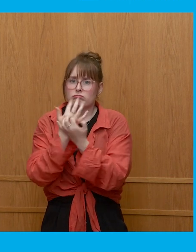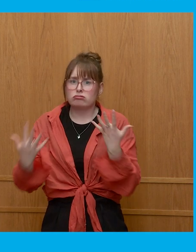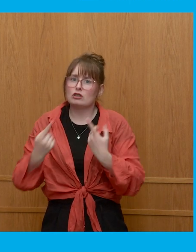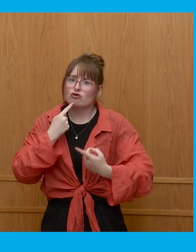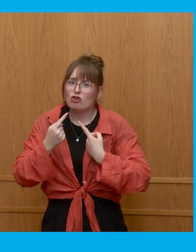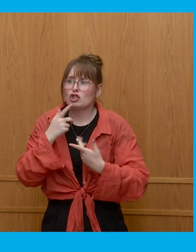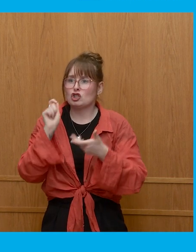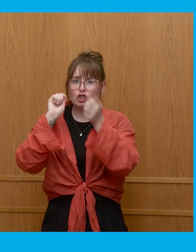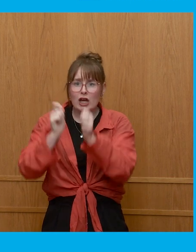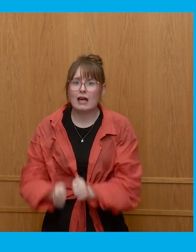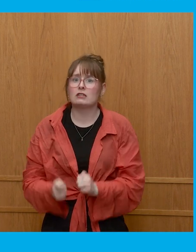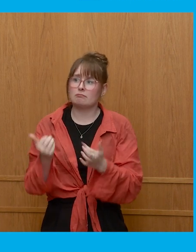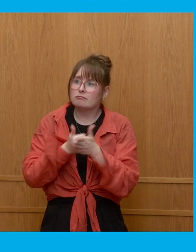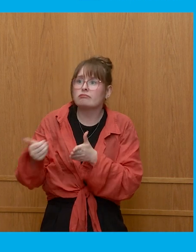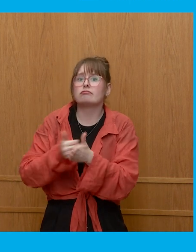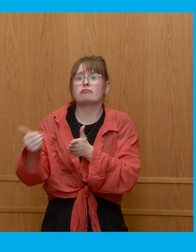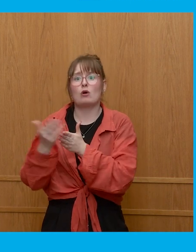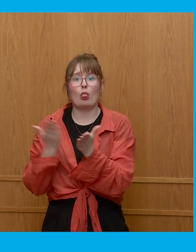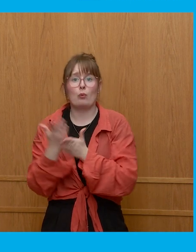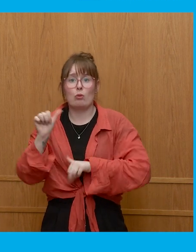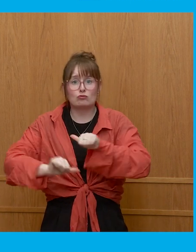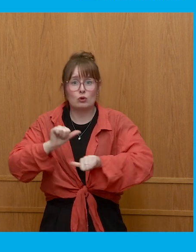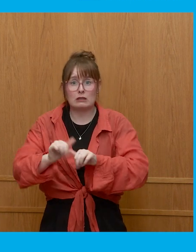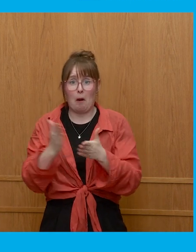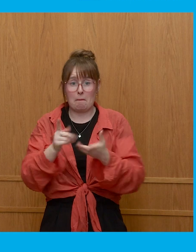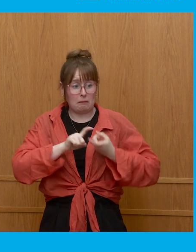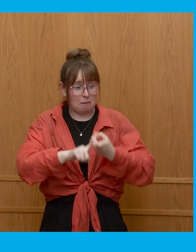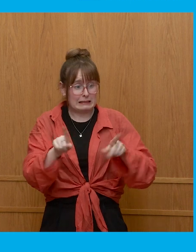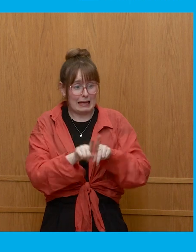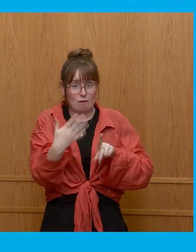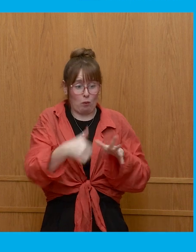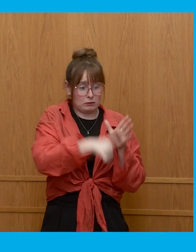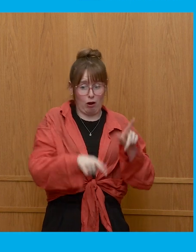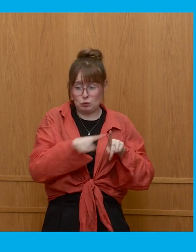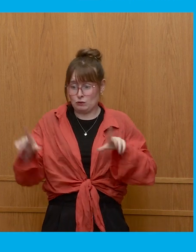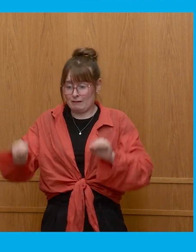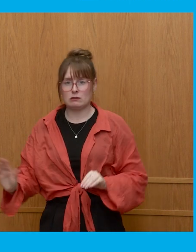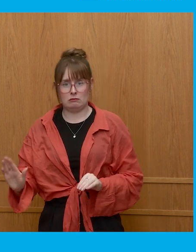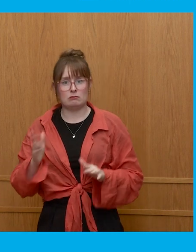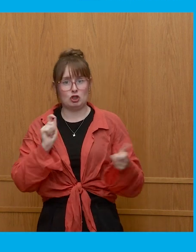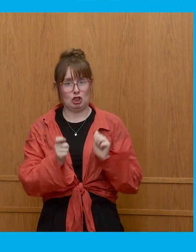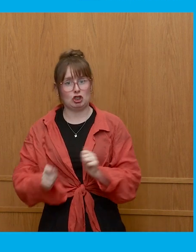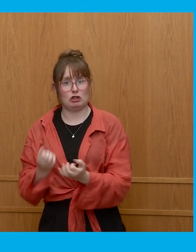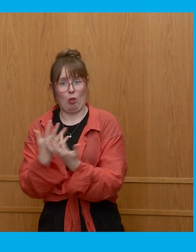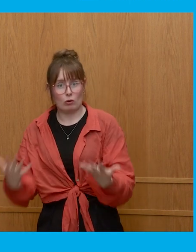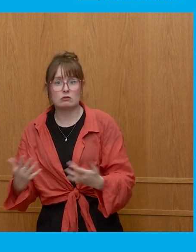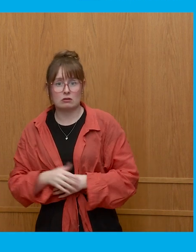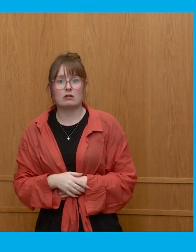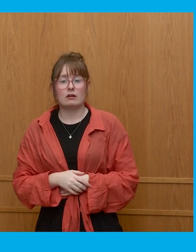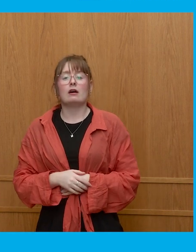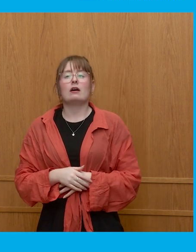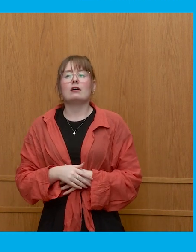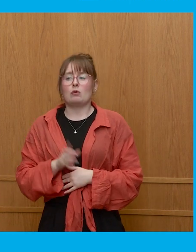and changes and things that happened during the process. The doubling of the area of the building was crucial.